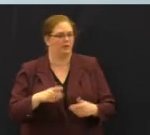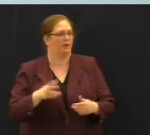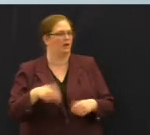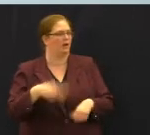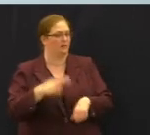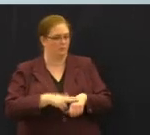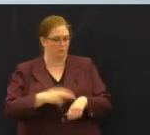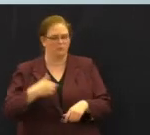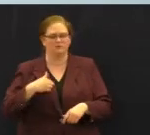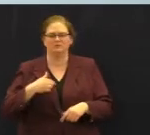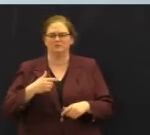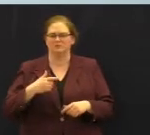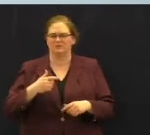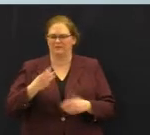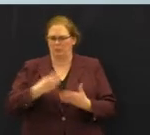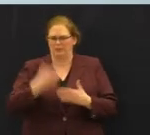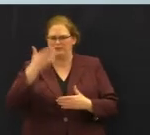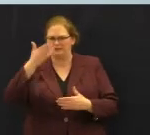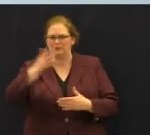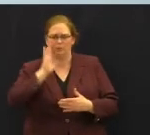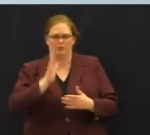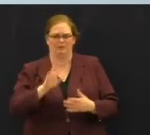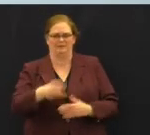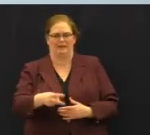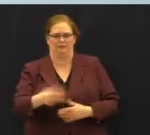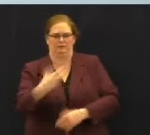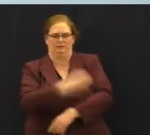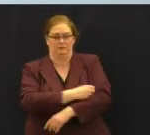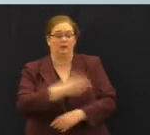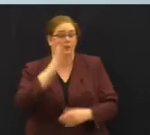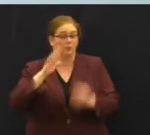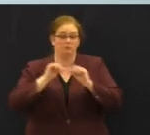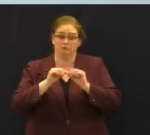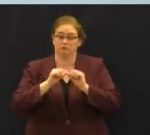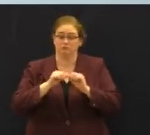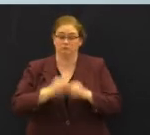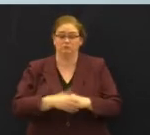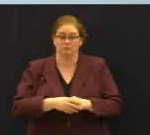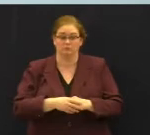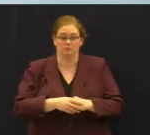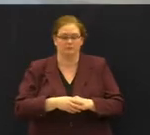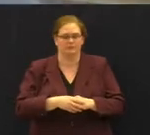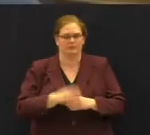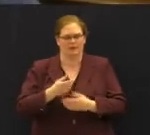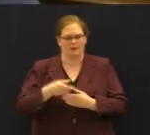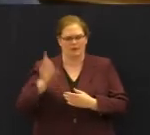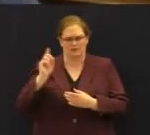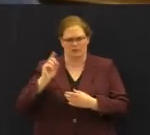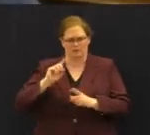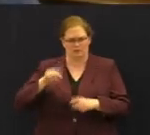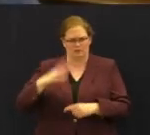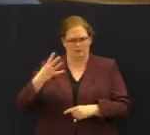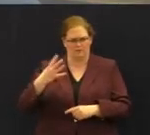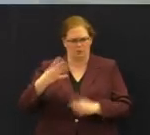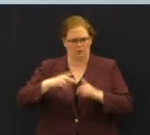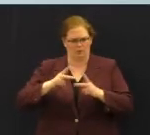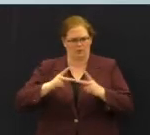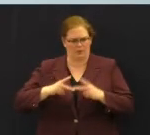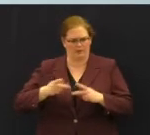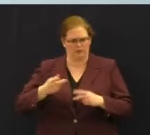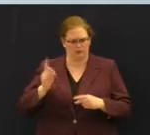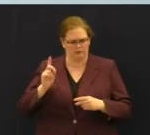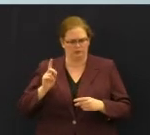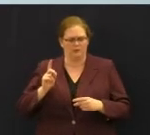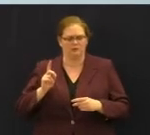for second doses in a few weeks. And that's continuing. It started last week. There were maybe 4 different locations last week, hitting